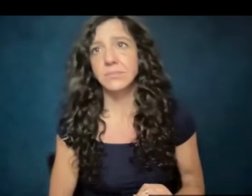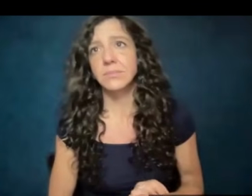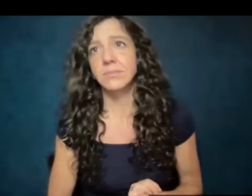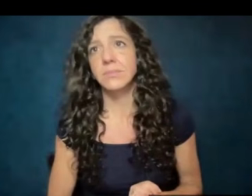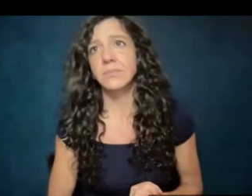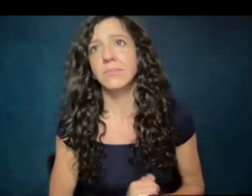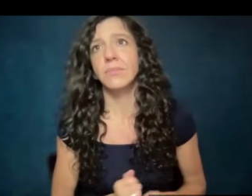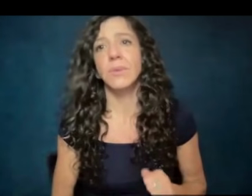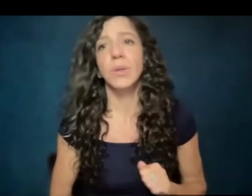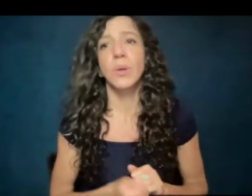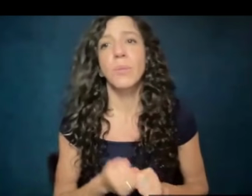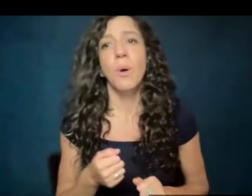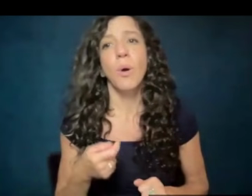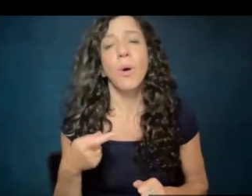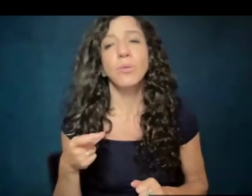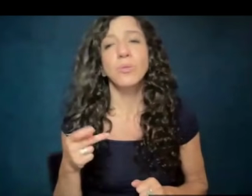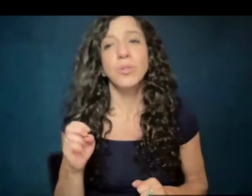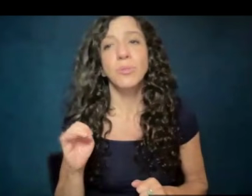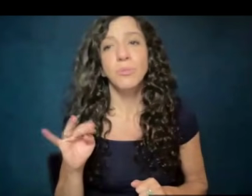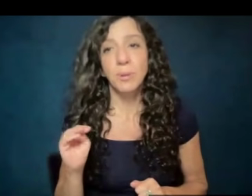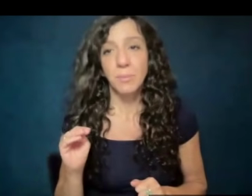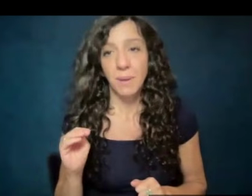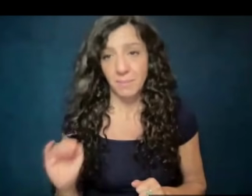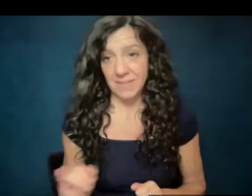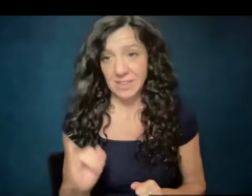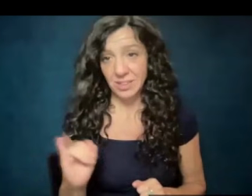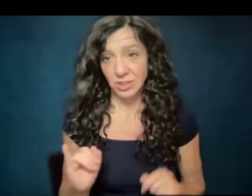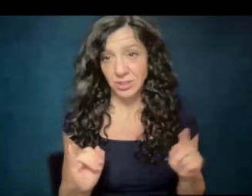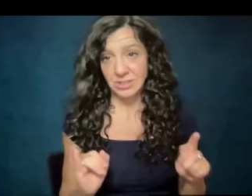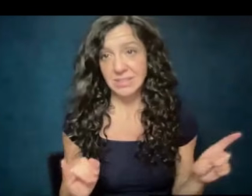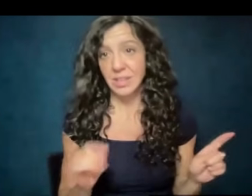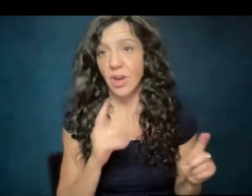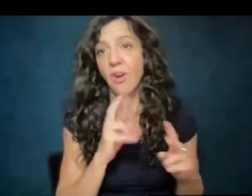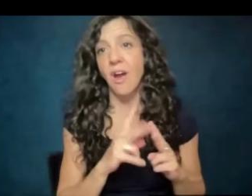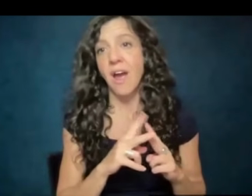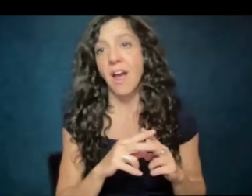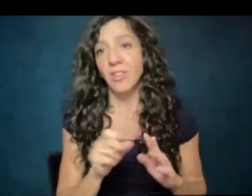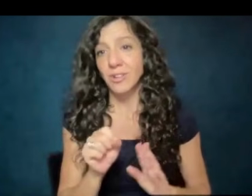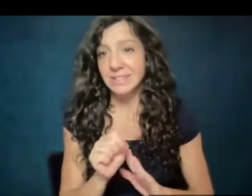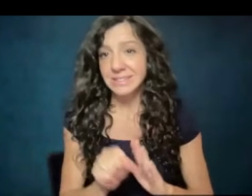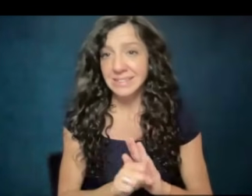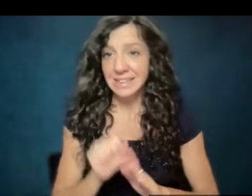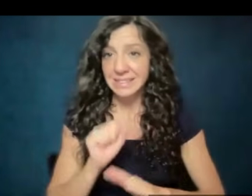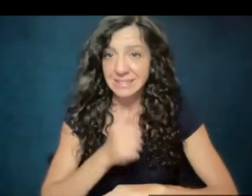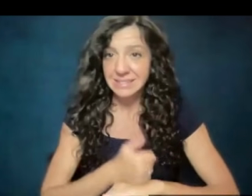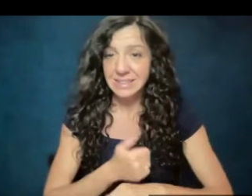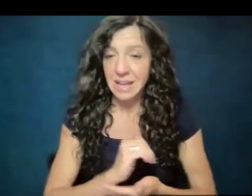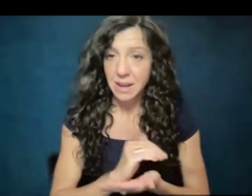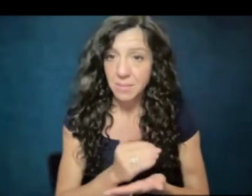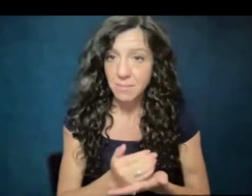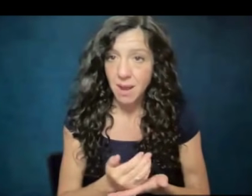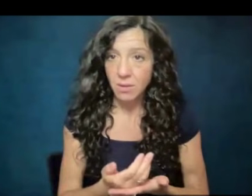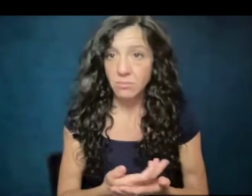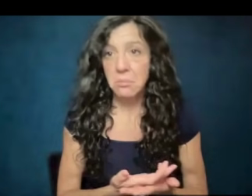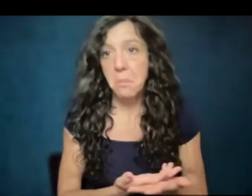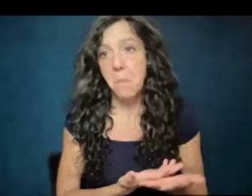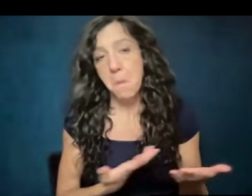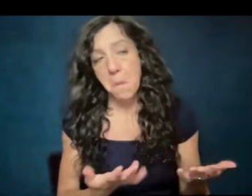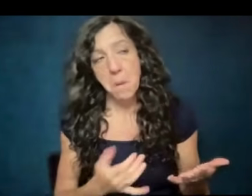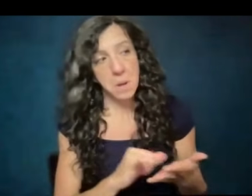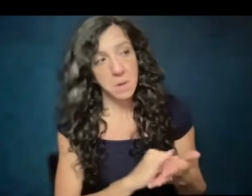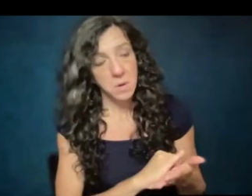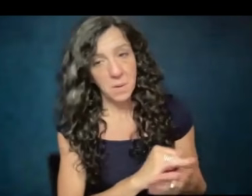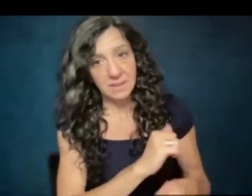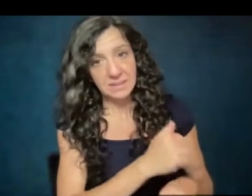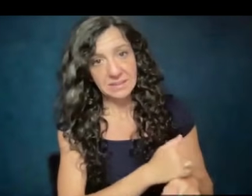of the premiums are on either a state set amount. New York sets